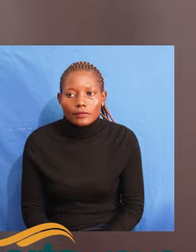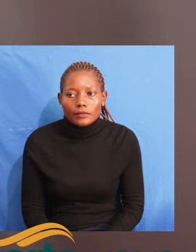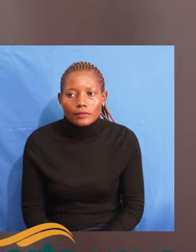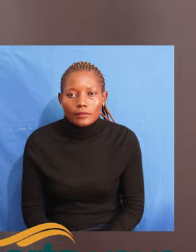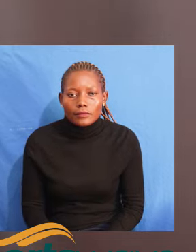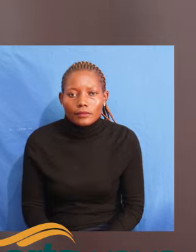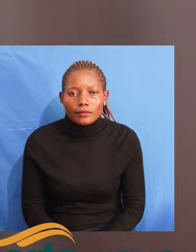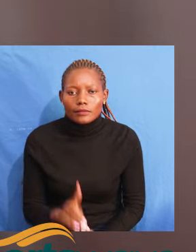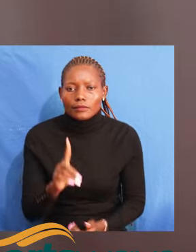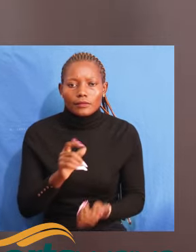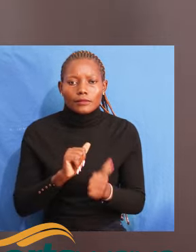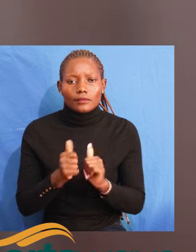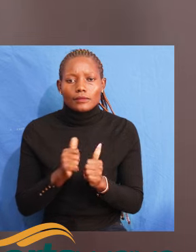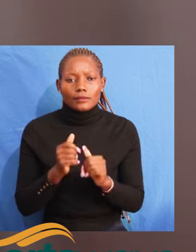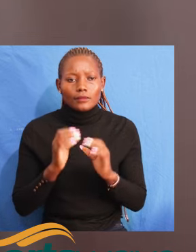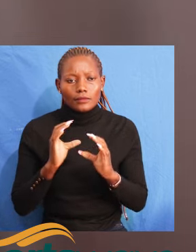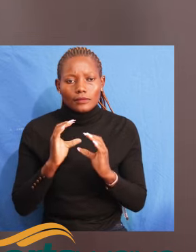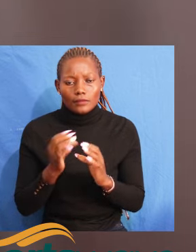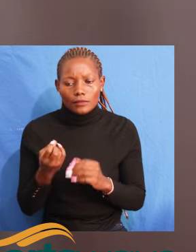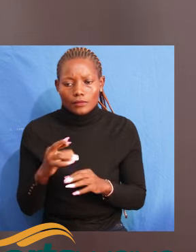which sports are you playing or coaching?